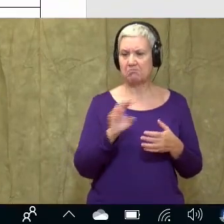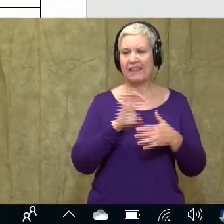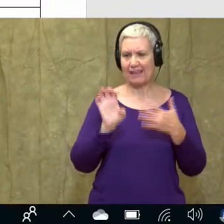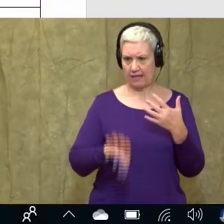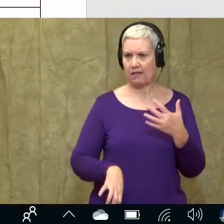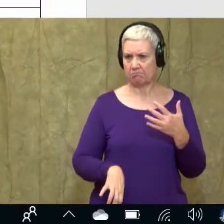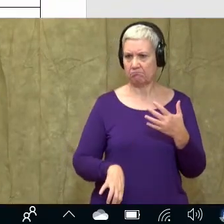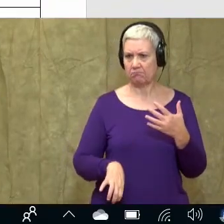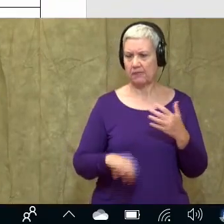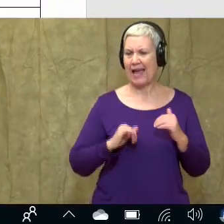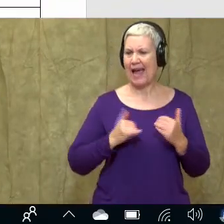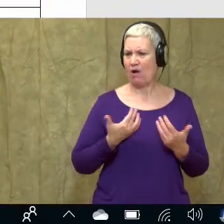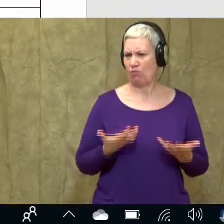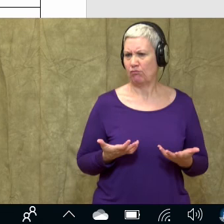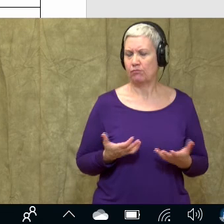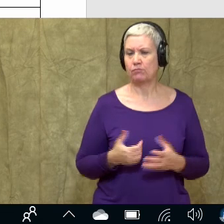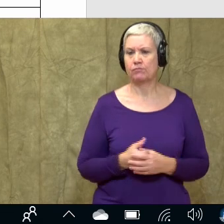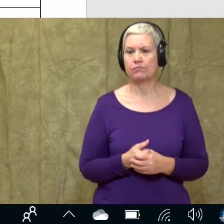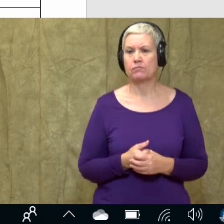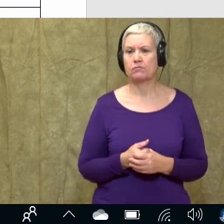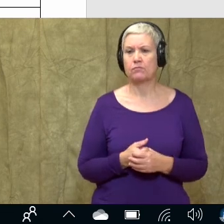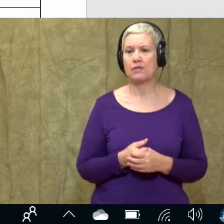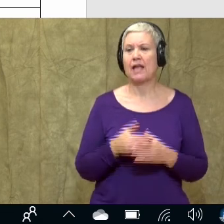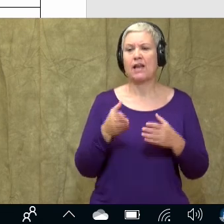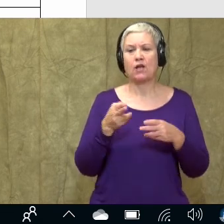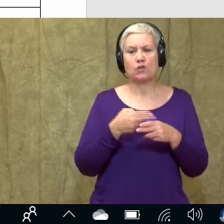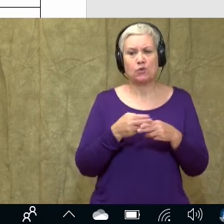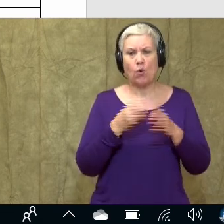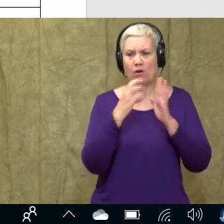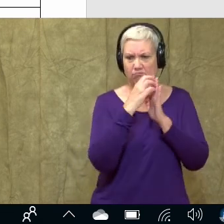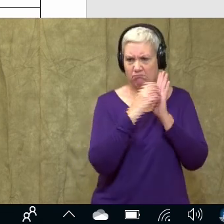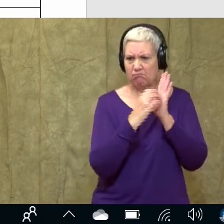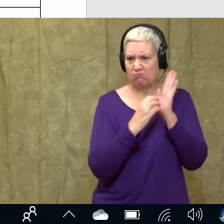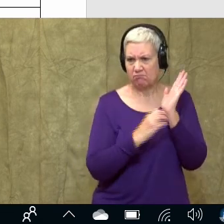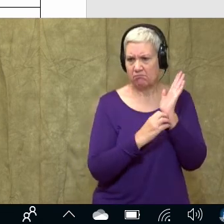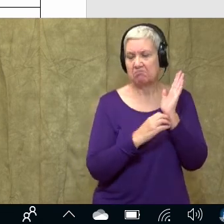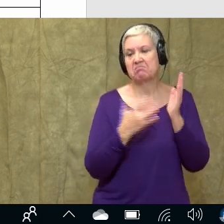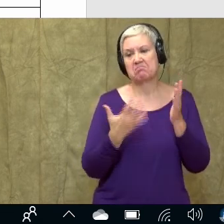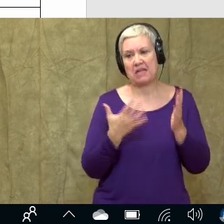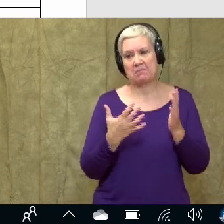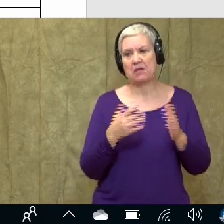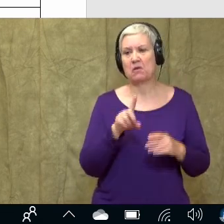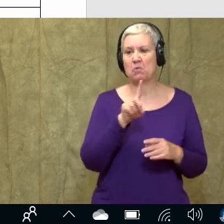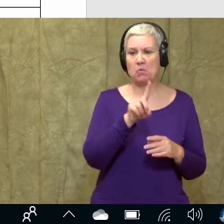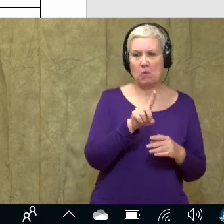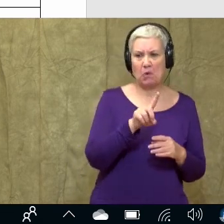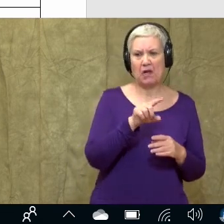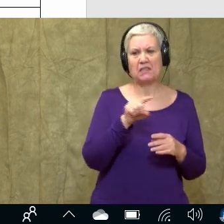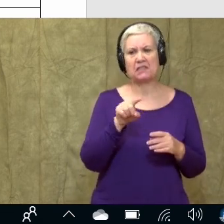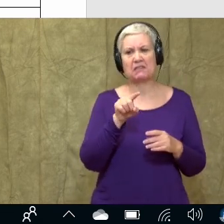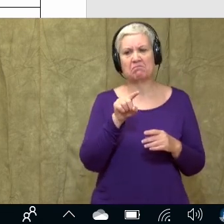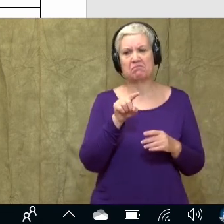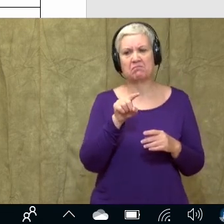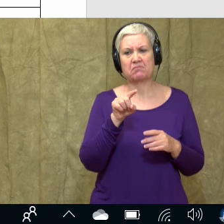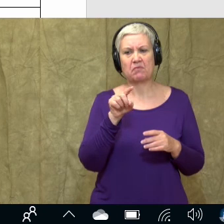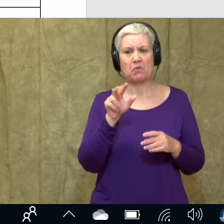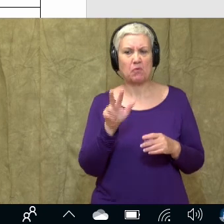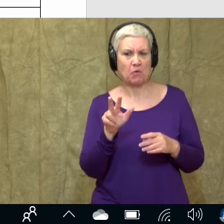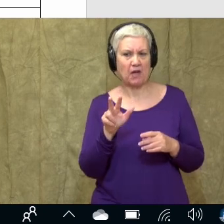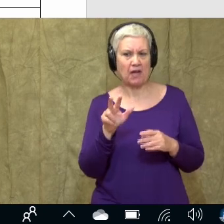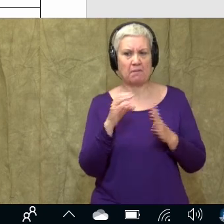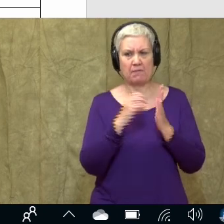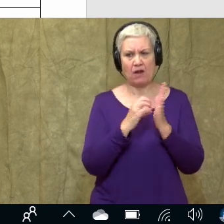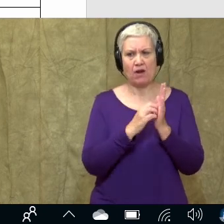conclusion in a shorter work is maybe 1 to 2, maybe 3 paragraphs at the